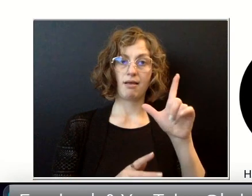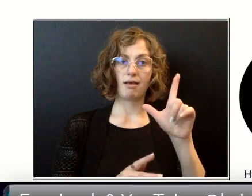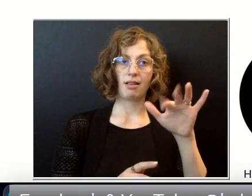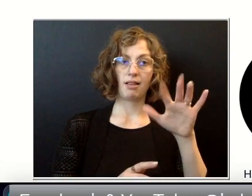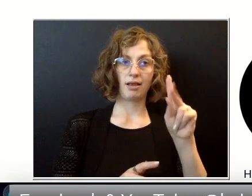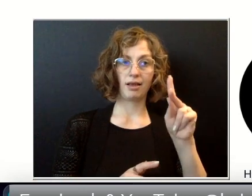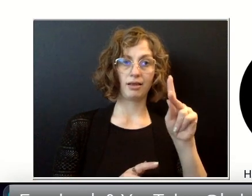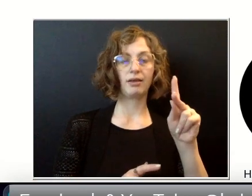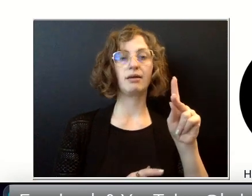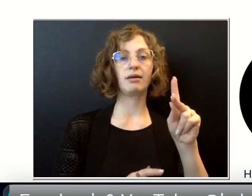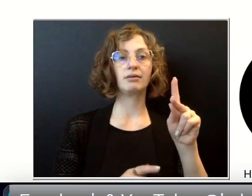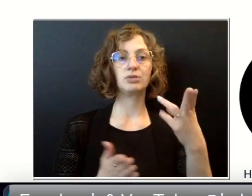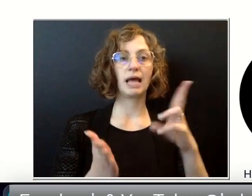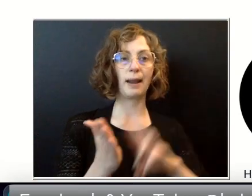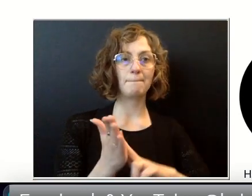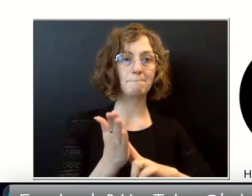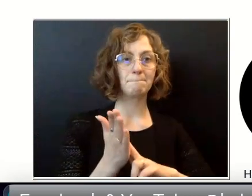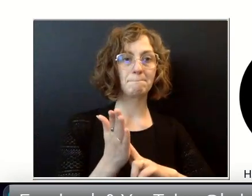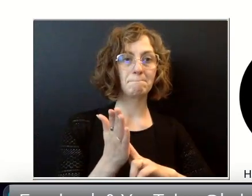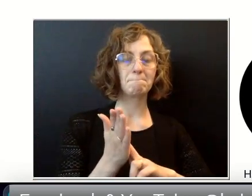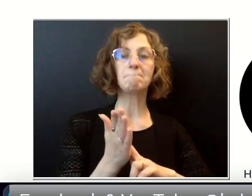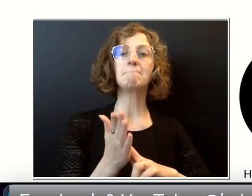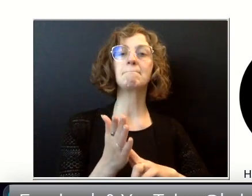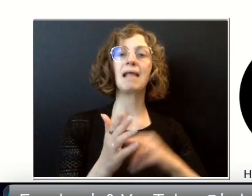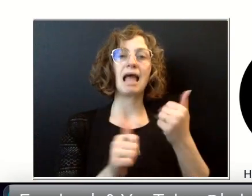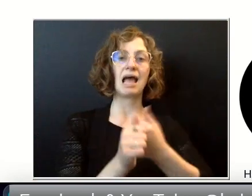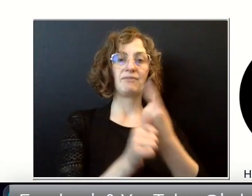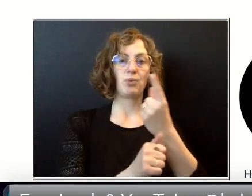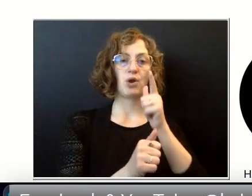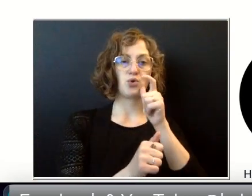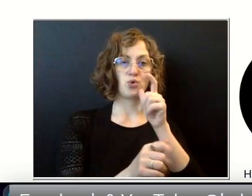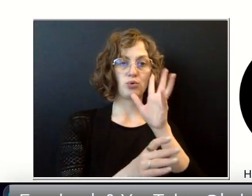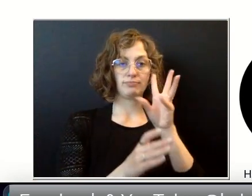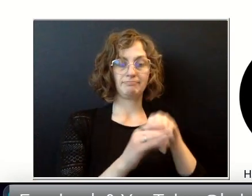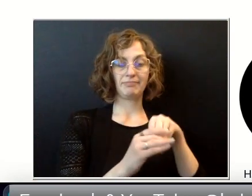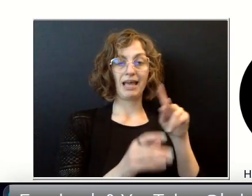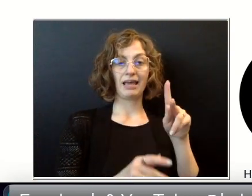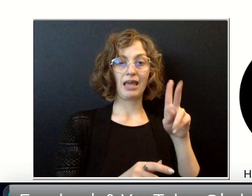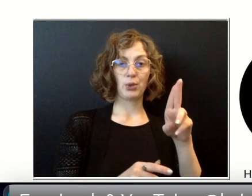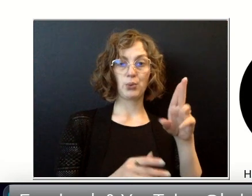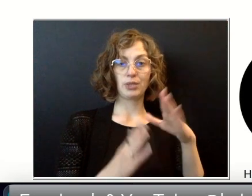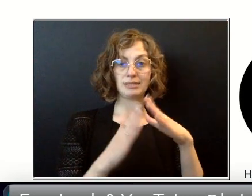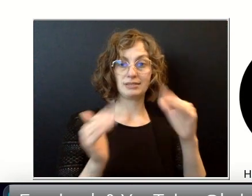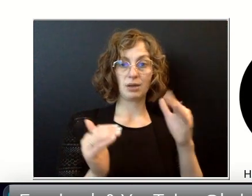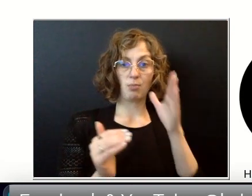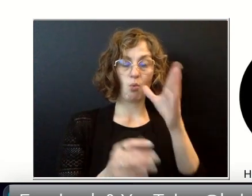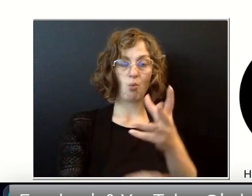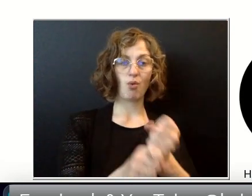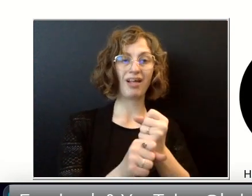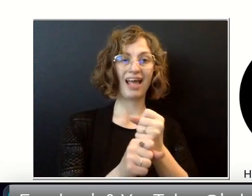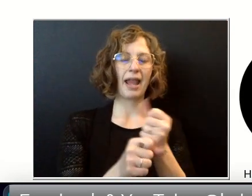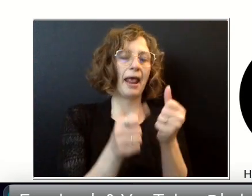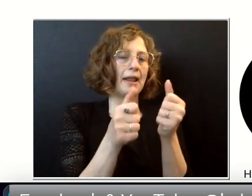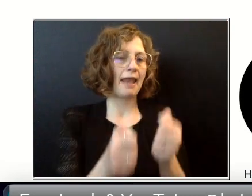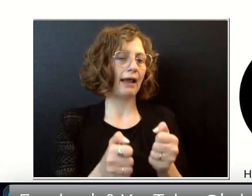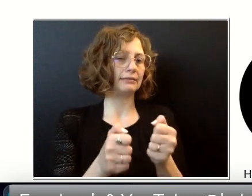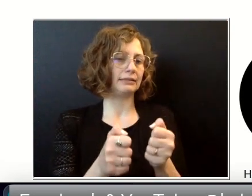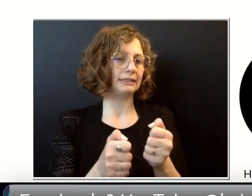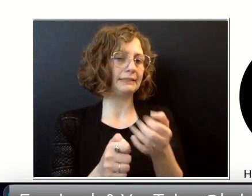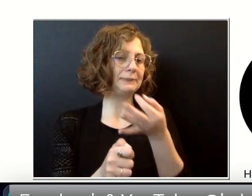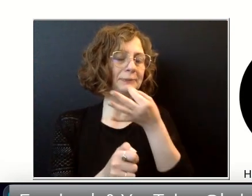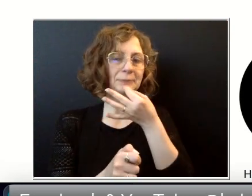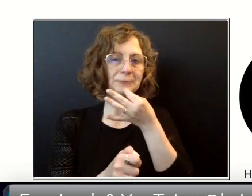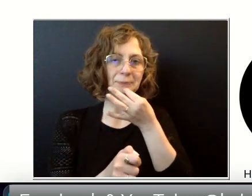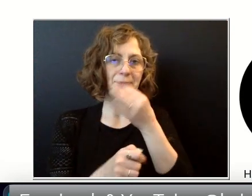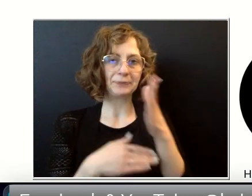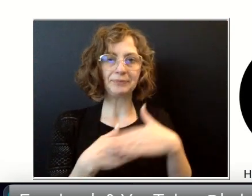system is going to be getting a text on their phone in the next few days, alerting them to this and letting